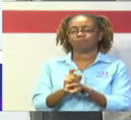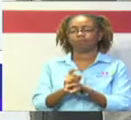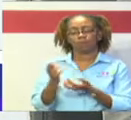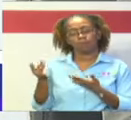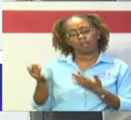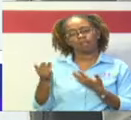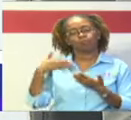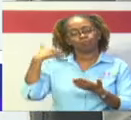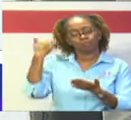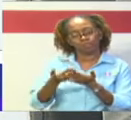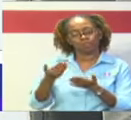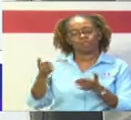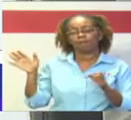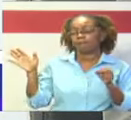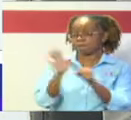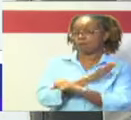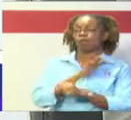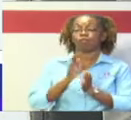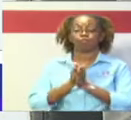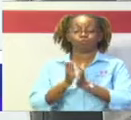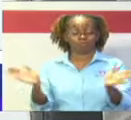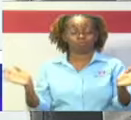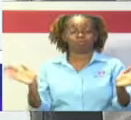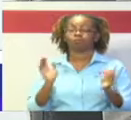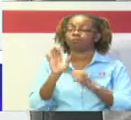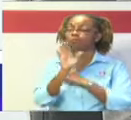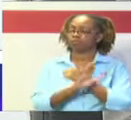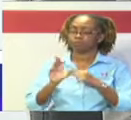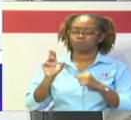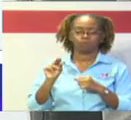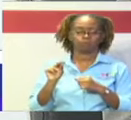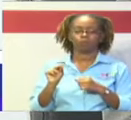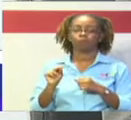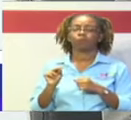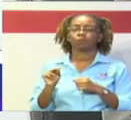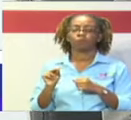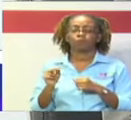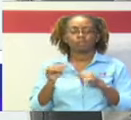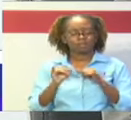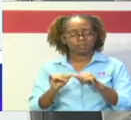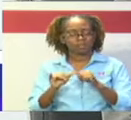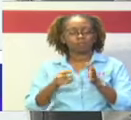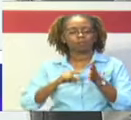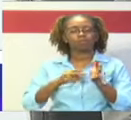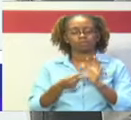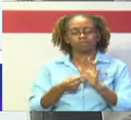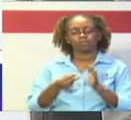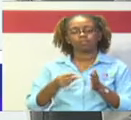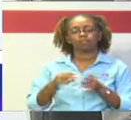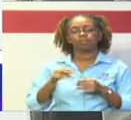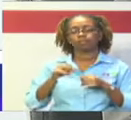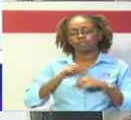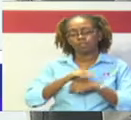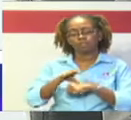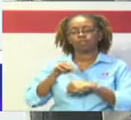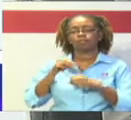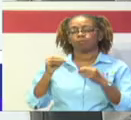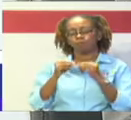In fact, it becomes even more important that as many people as possible, and especially those who are vulnerable,